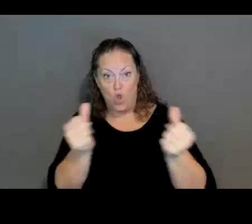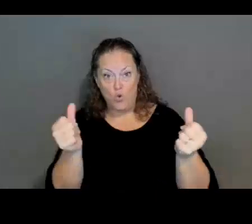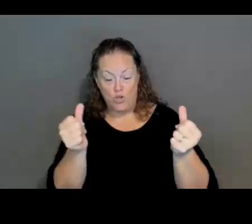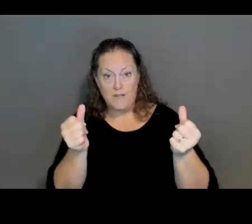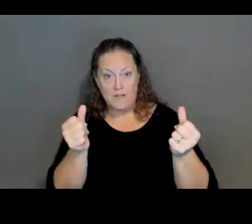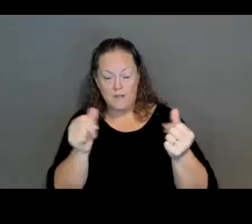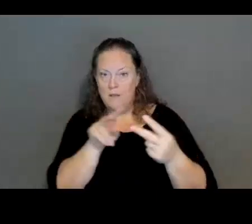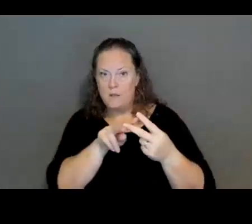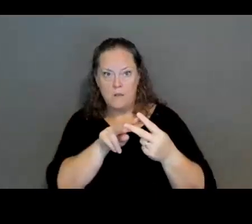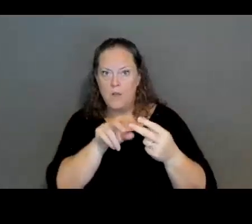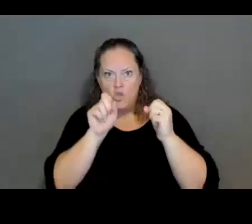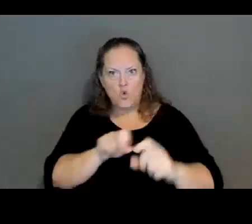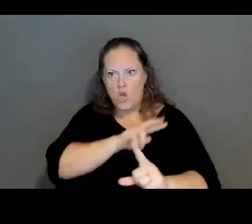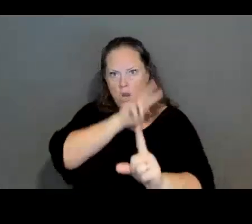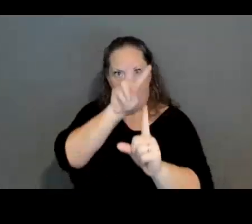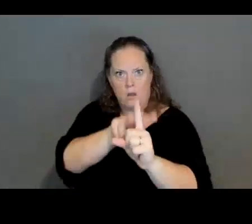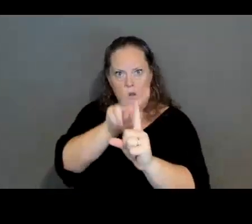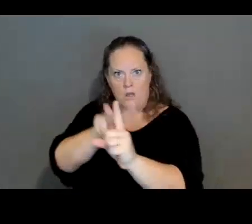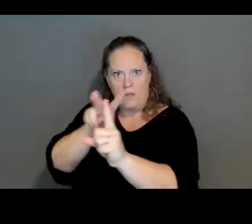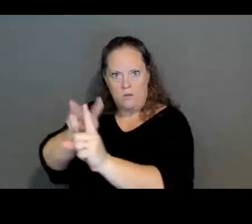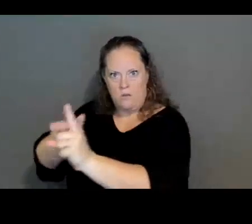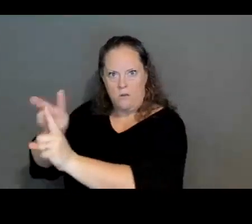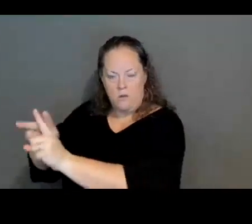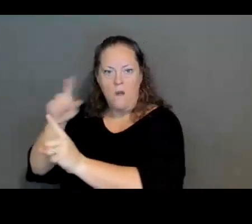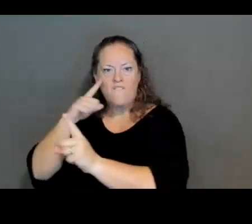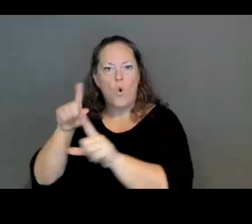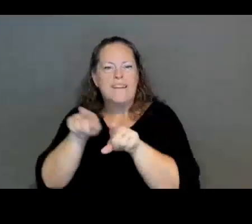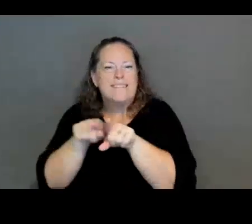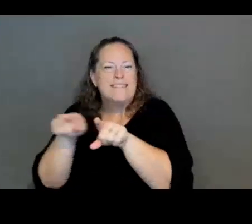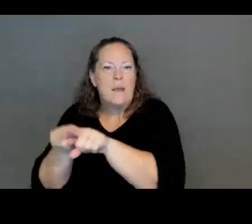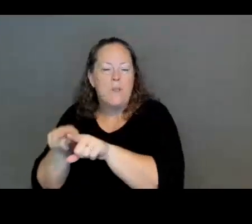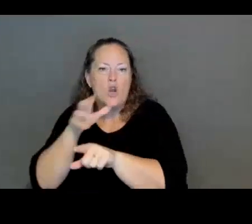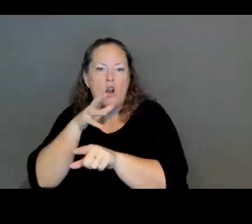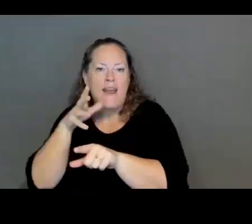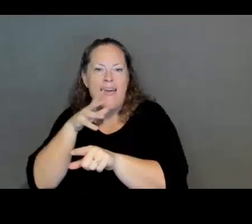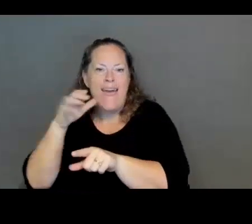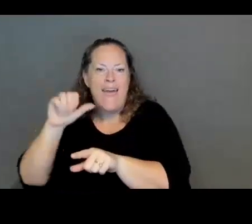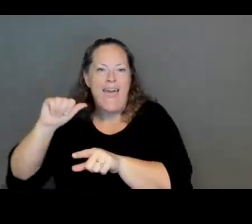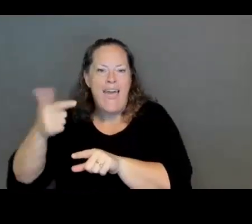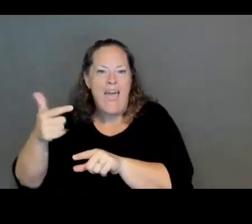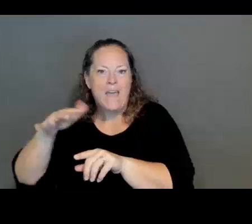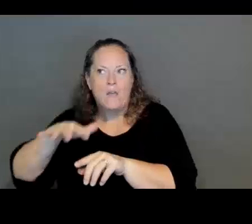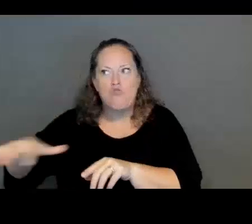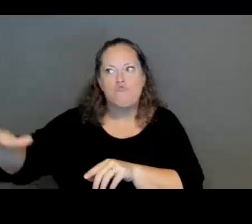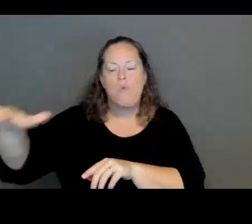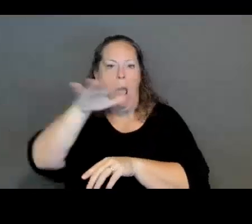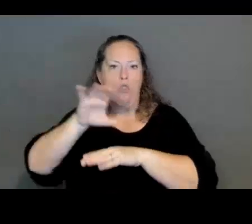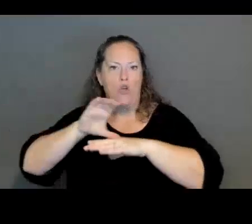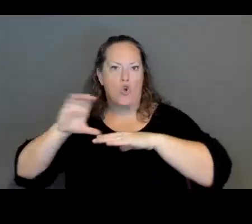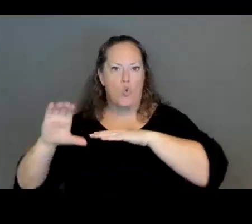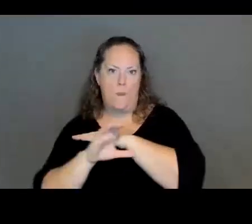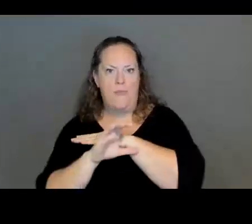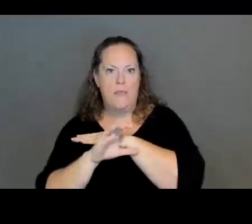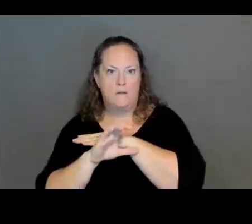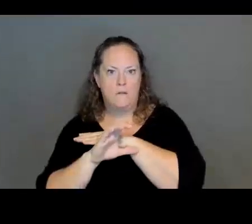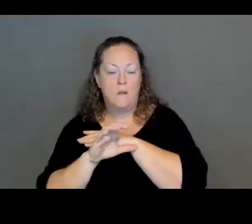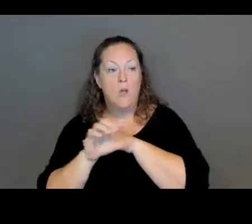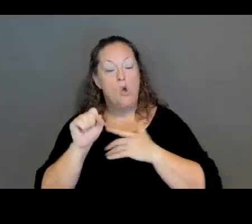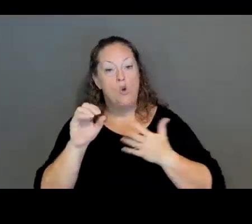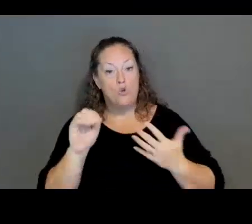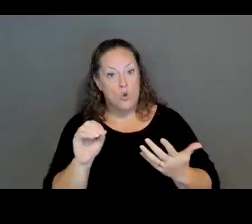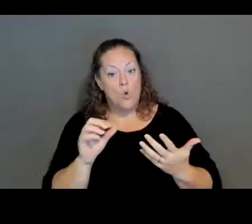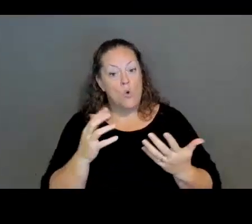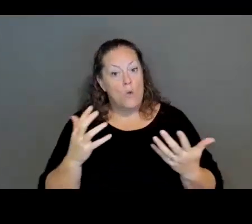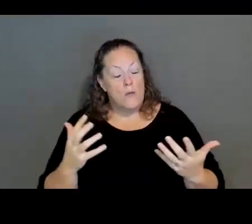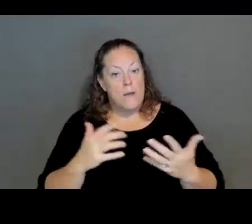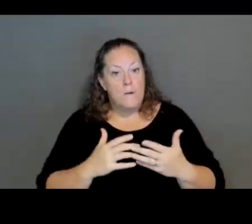are very relevant to similar agriculture throughout the Caribbean. And so, I